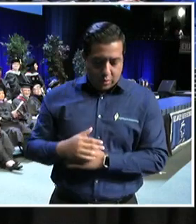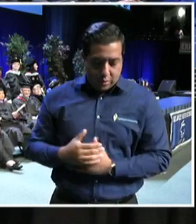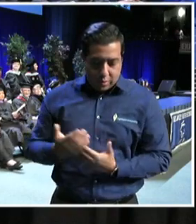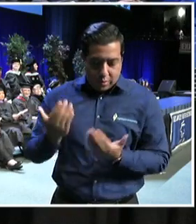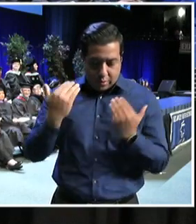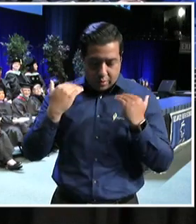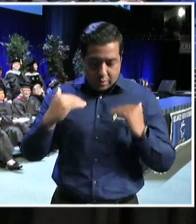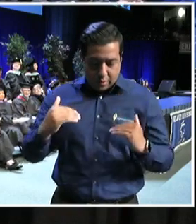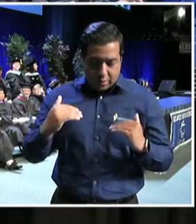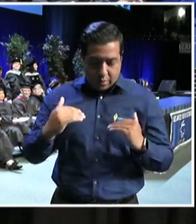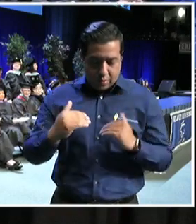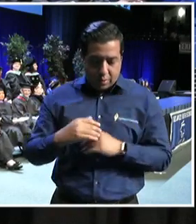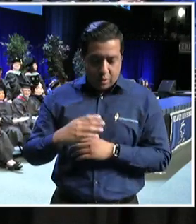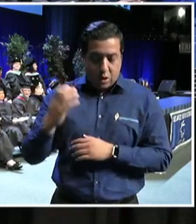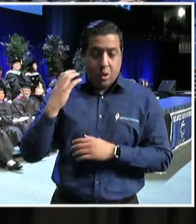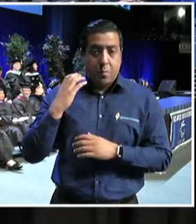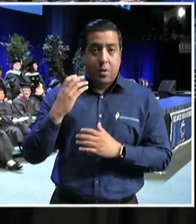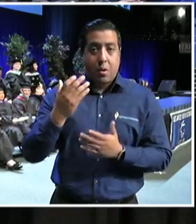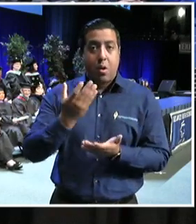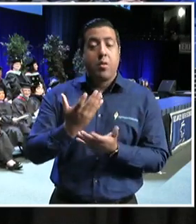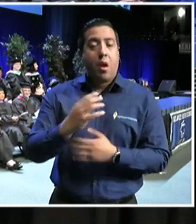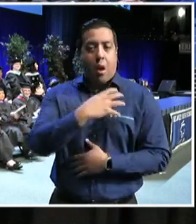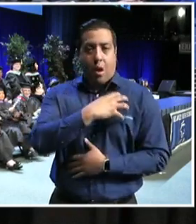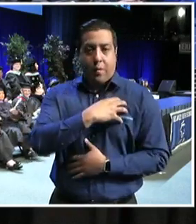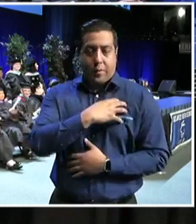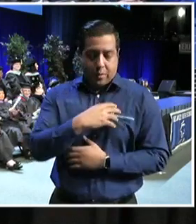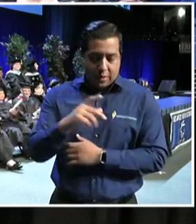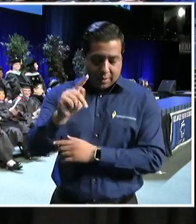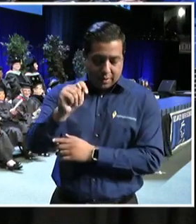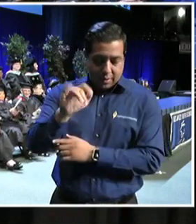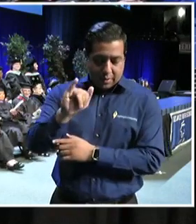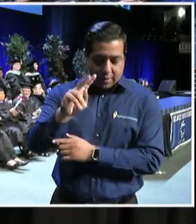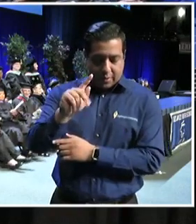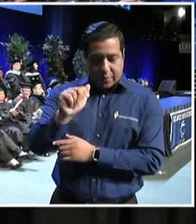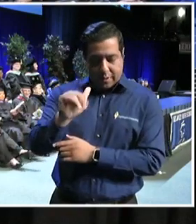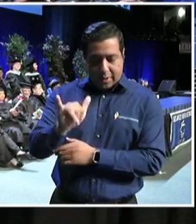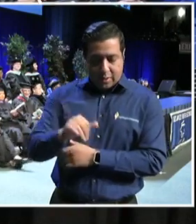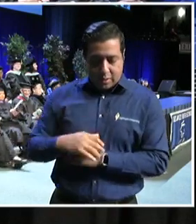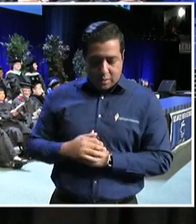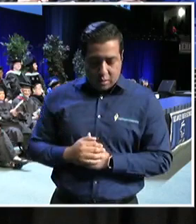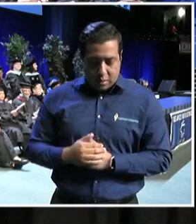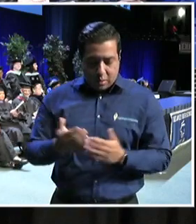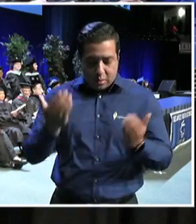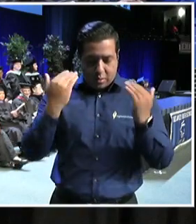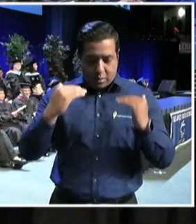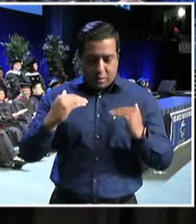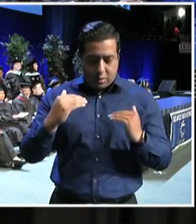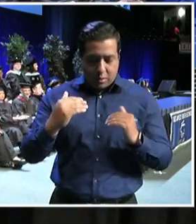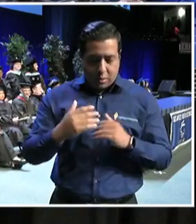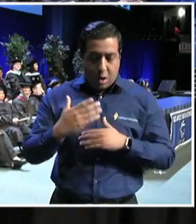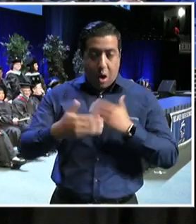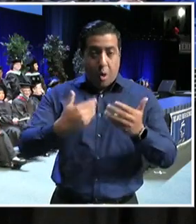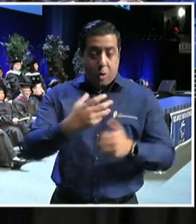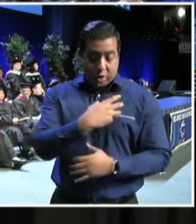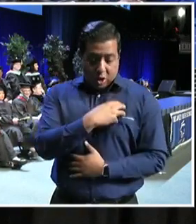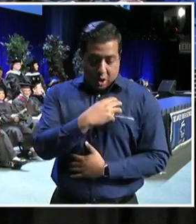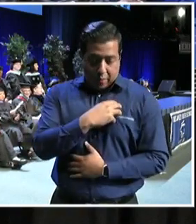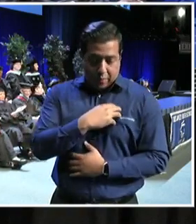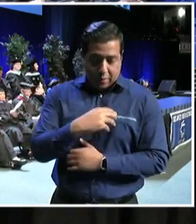Chief Communications Officer, Tiffany Dunn Oldfield, Chief Operations Officer, Mark